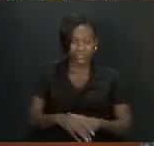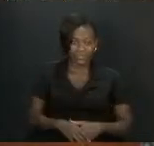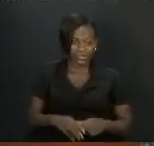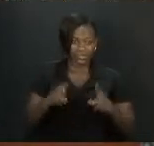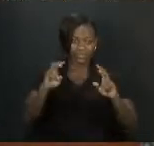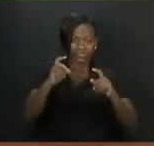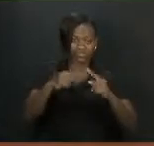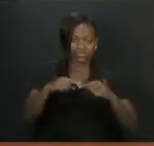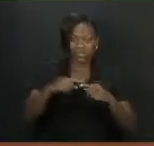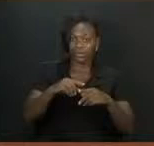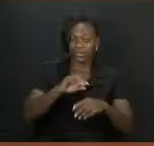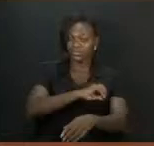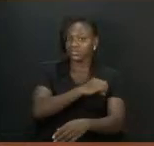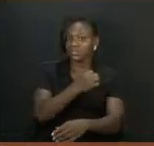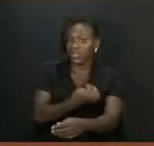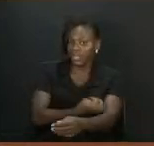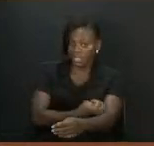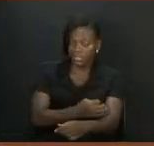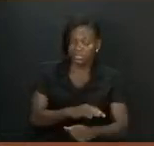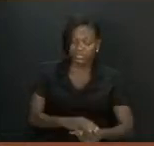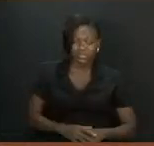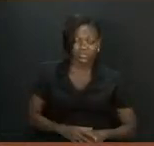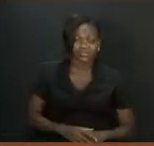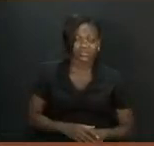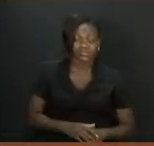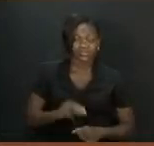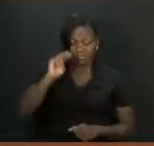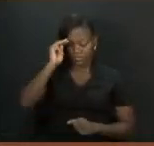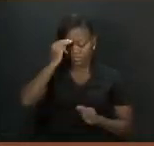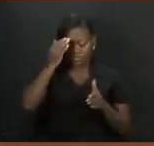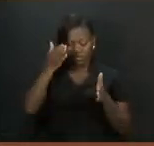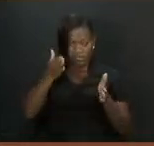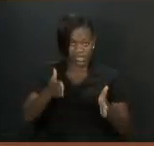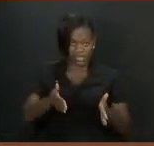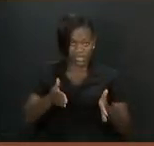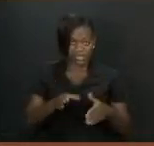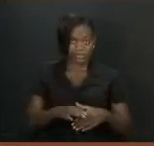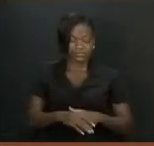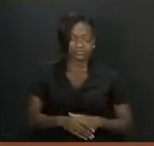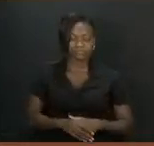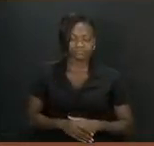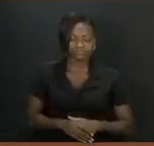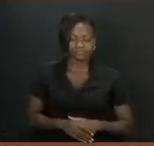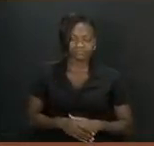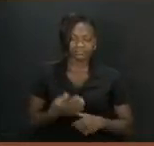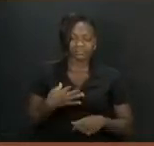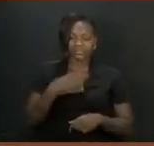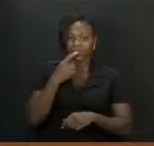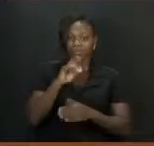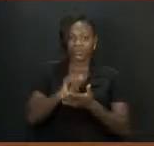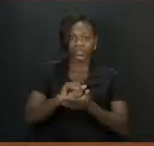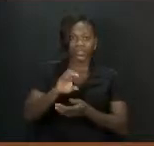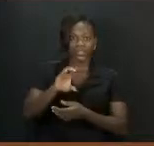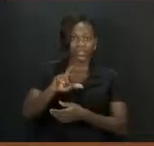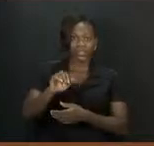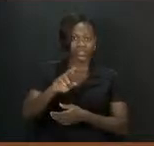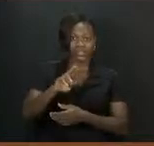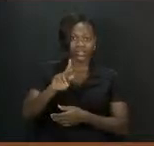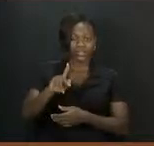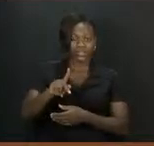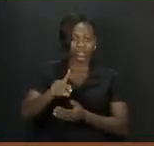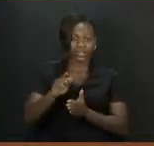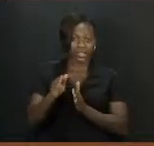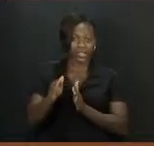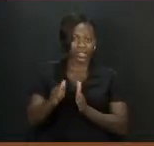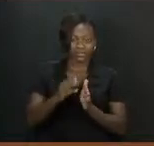of the energy minister, I would direct the clerk to